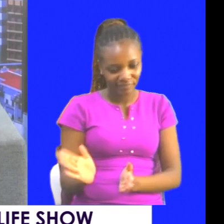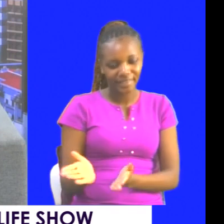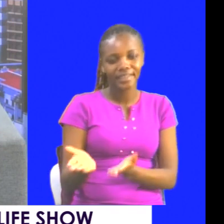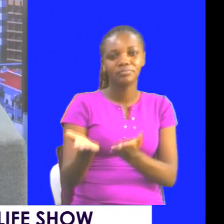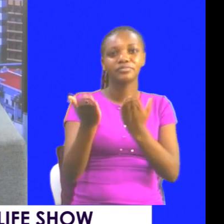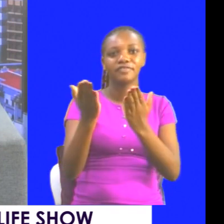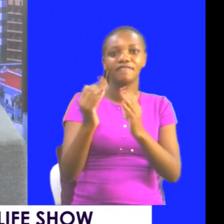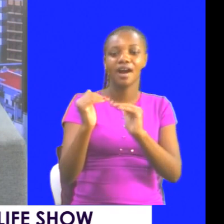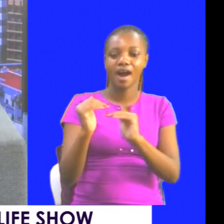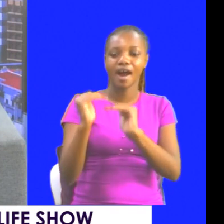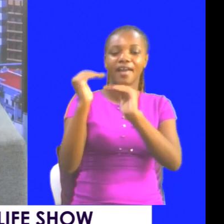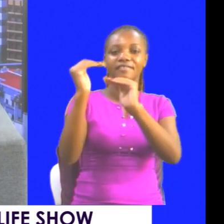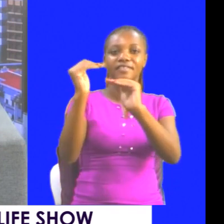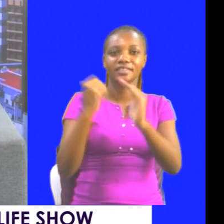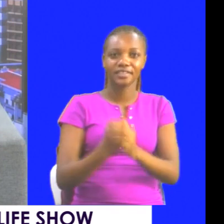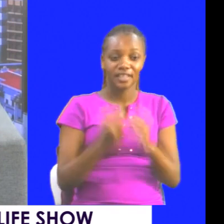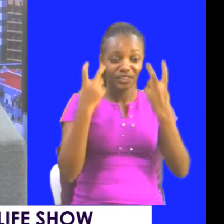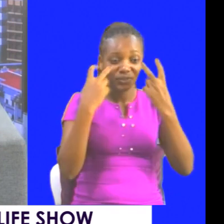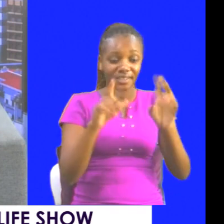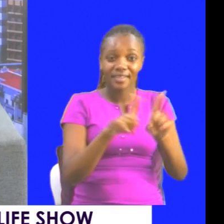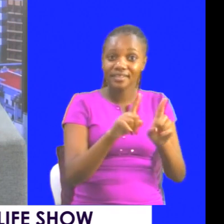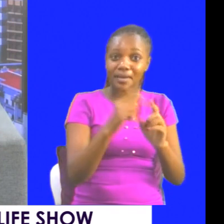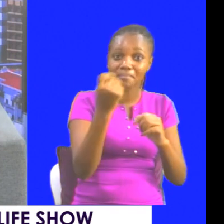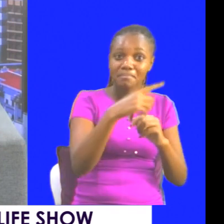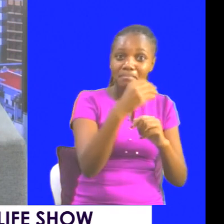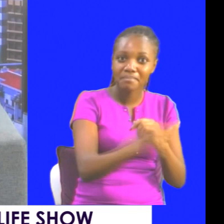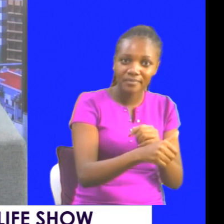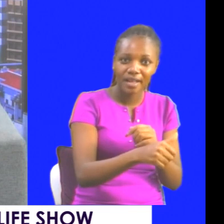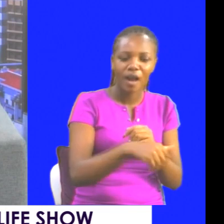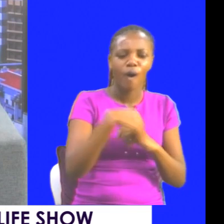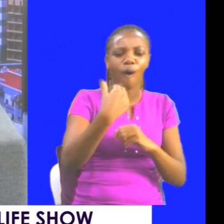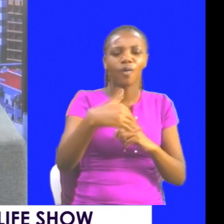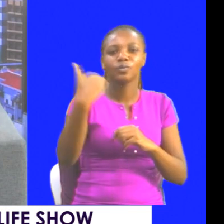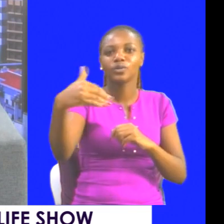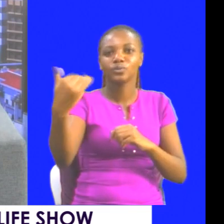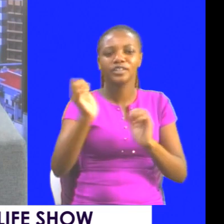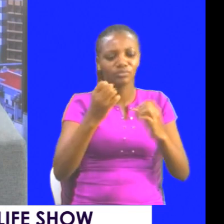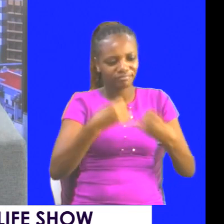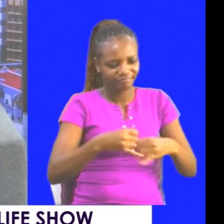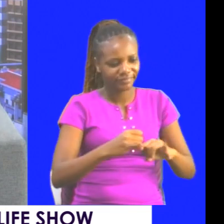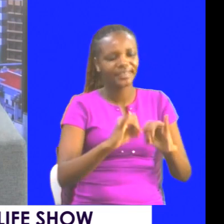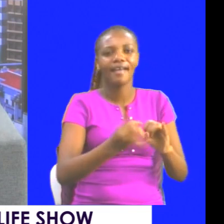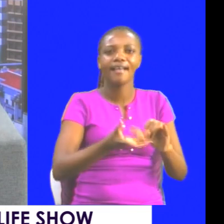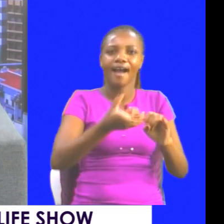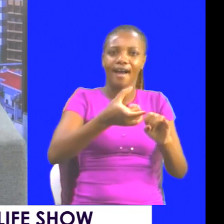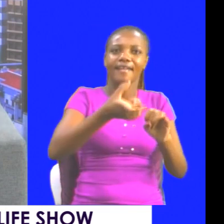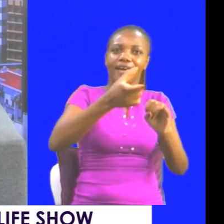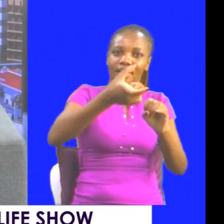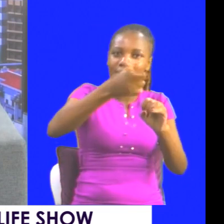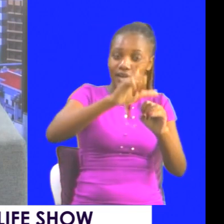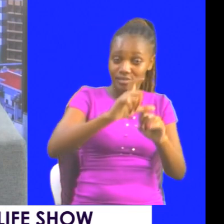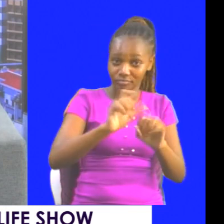seeing. You're seeing that same amount. Can't you challenge yourself for a bigger amount? You